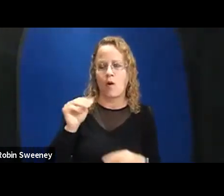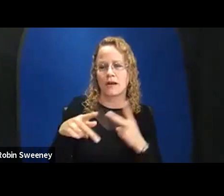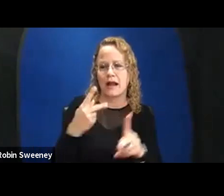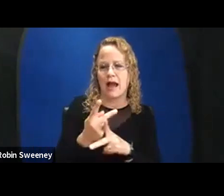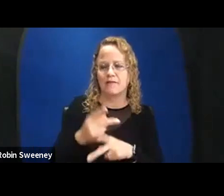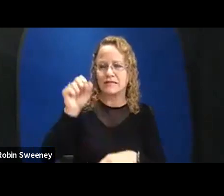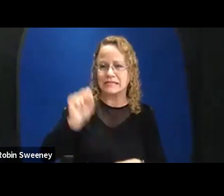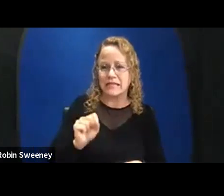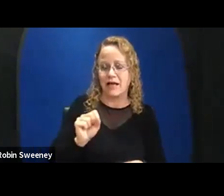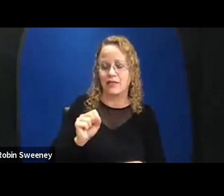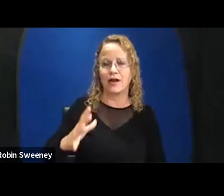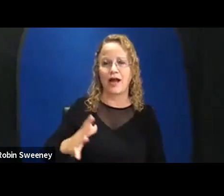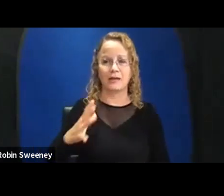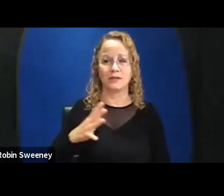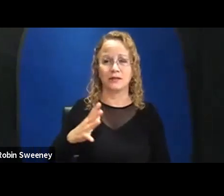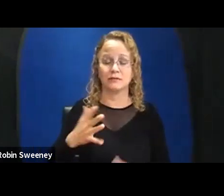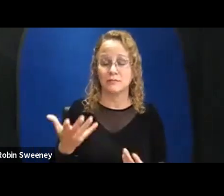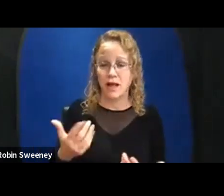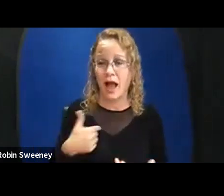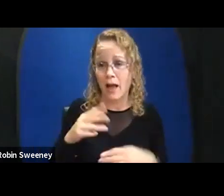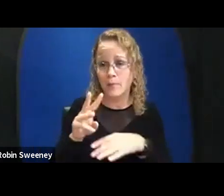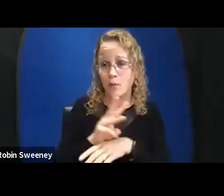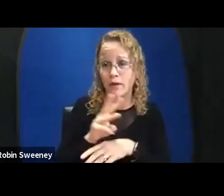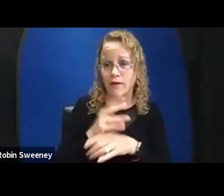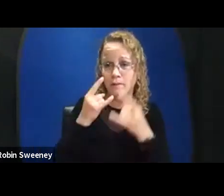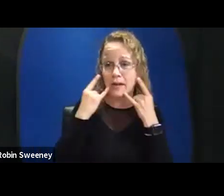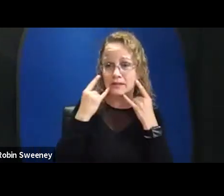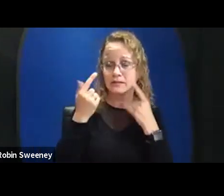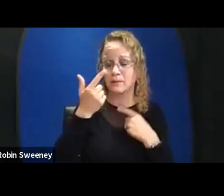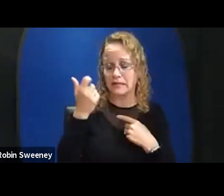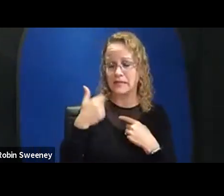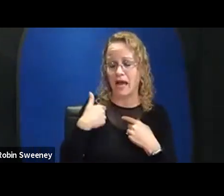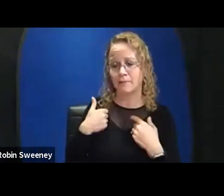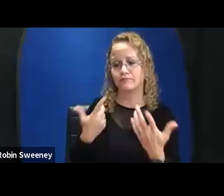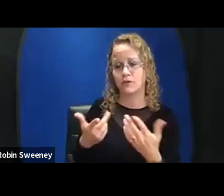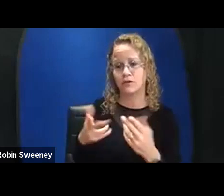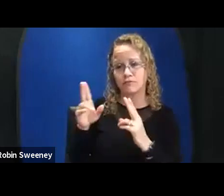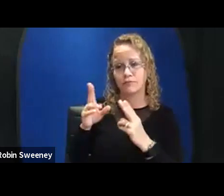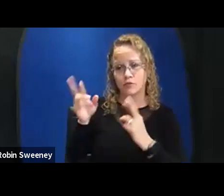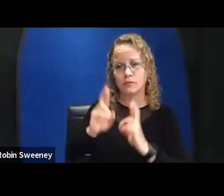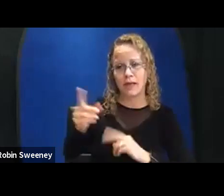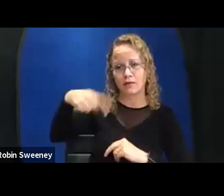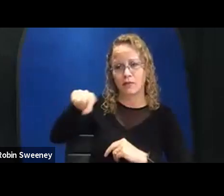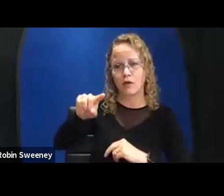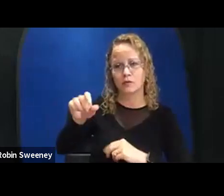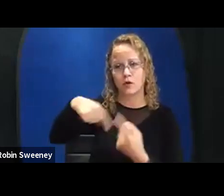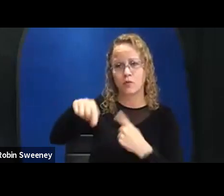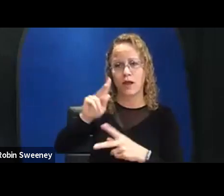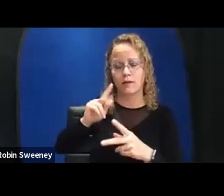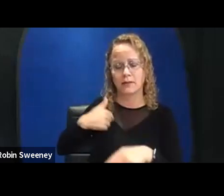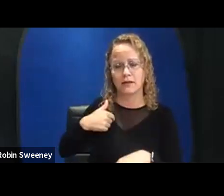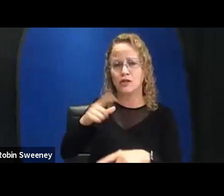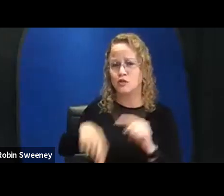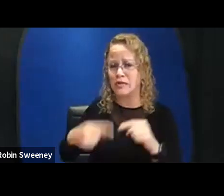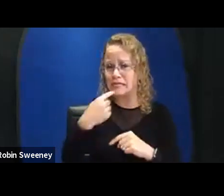am wearing a mask because I am being considerate of those around me. You cannot tell if you